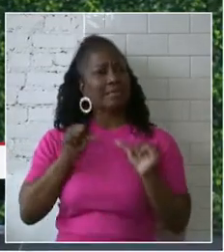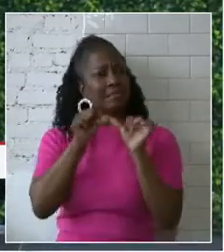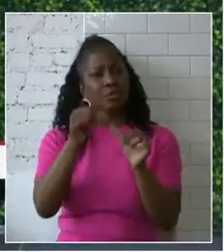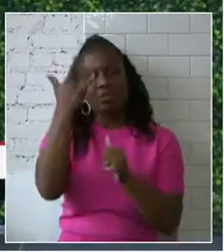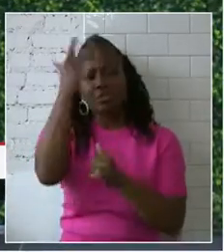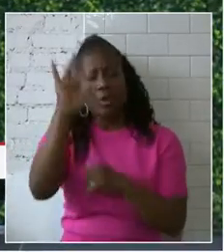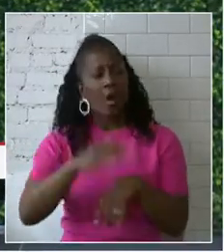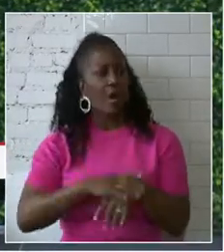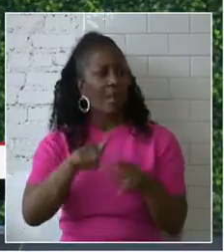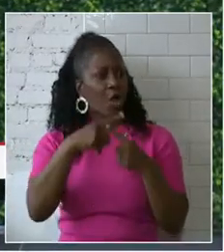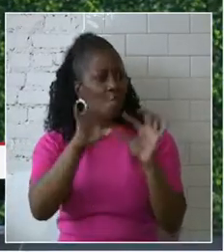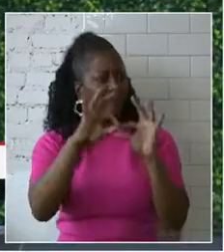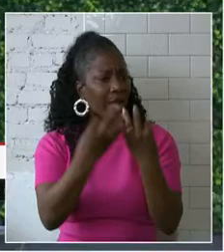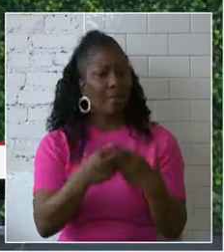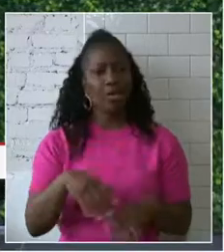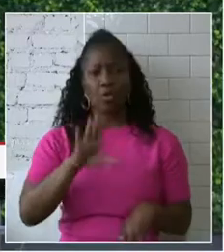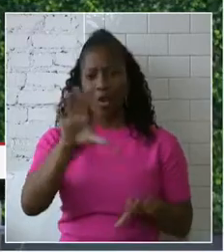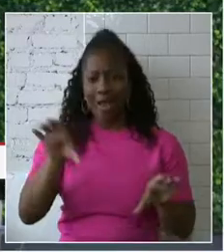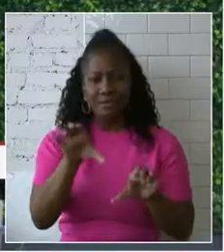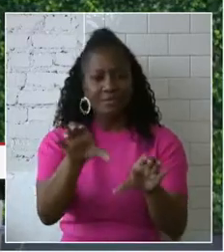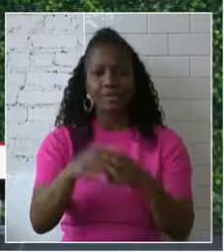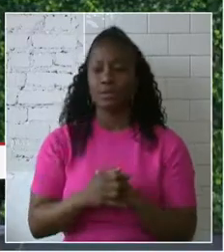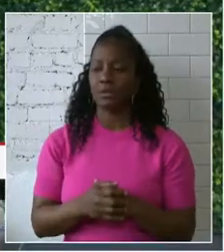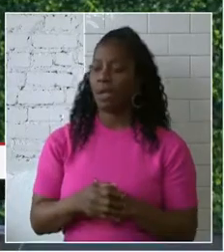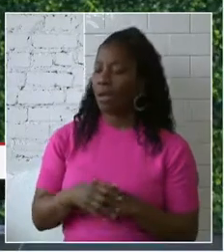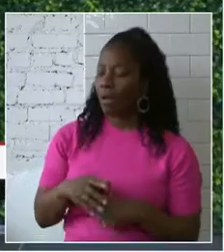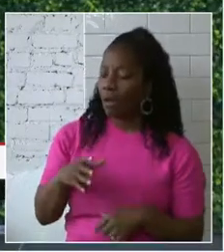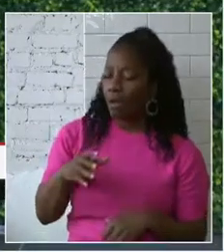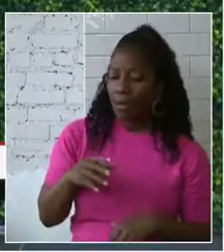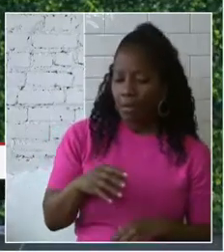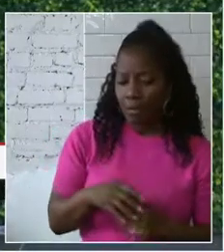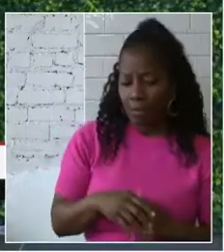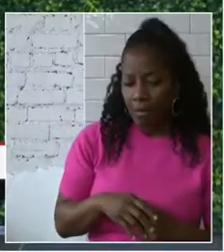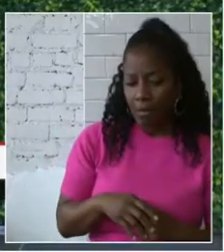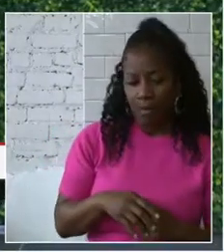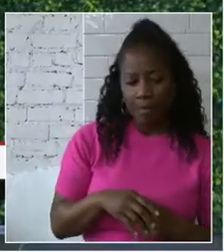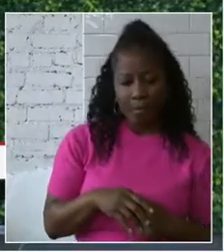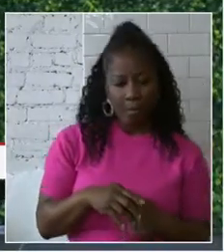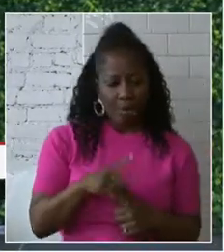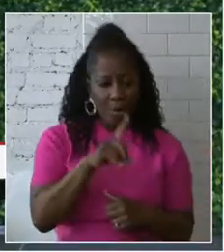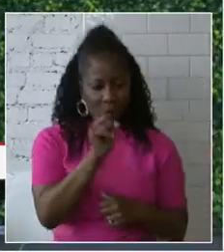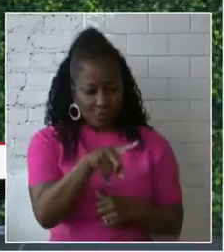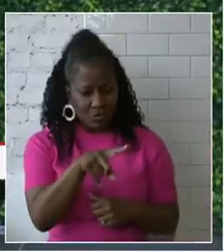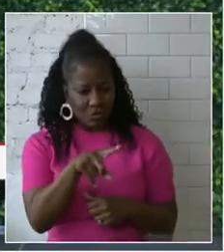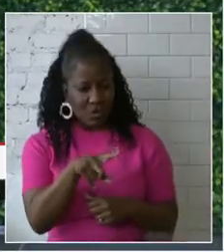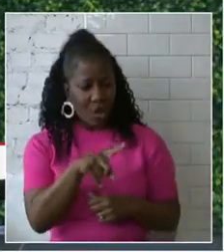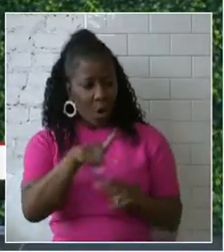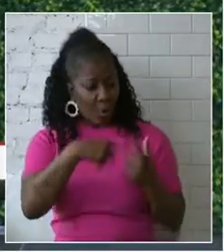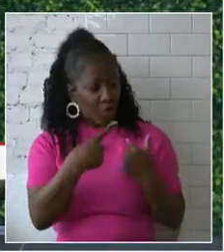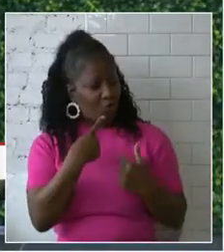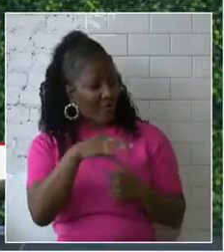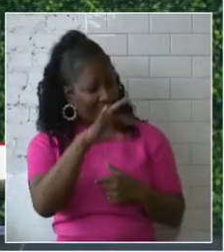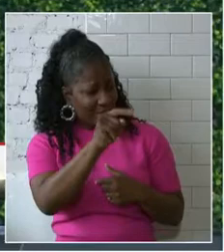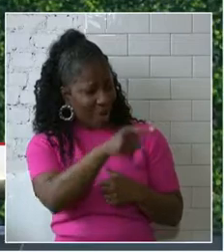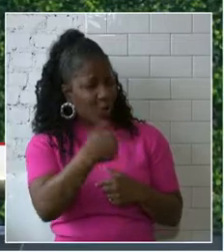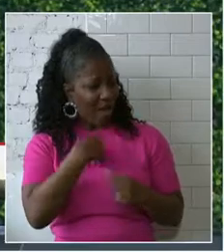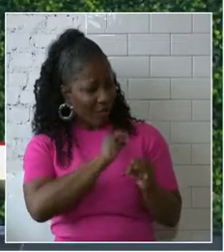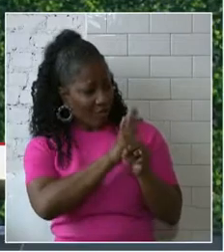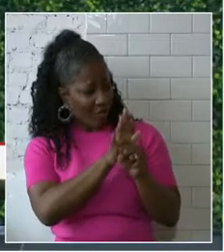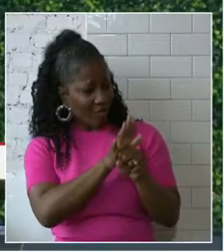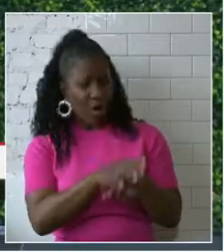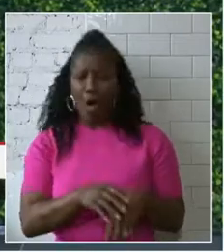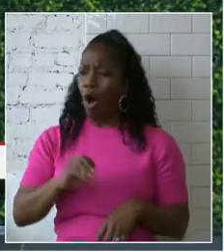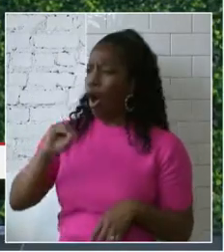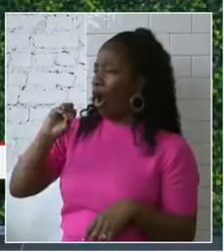your activities. Mayor, what were the symptoms and how did when you found out you had COVID? What were the symptoms? Oh,